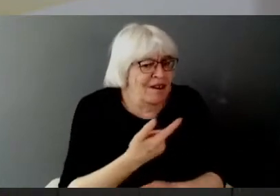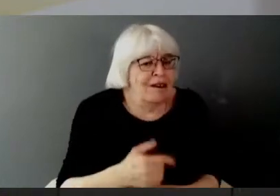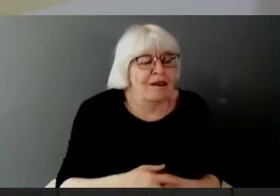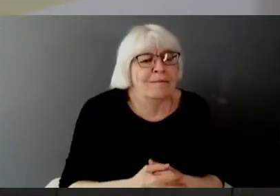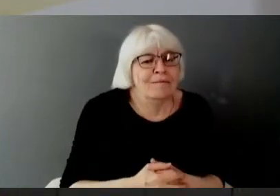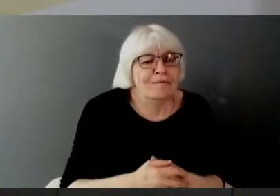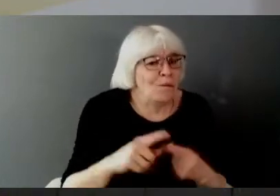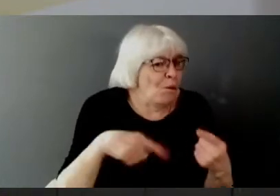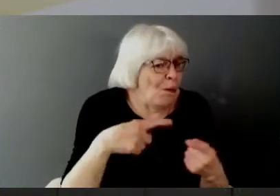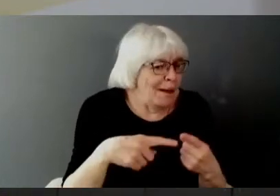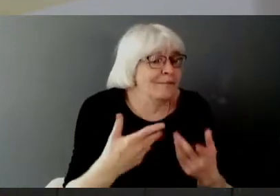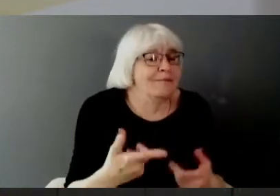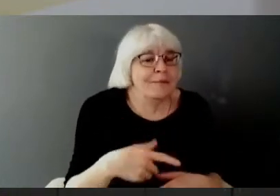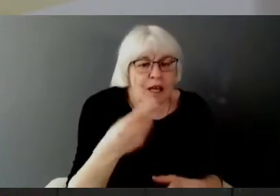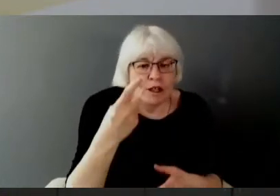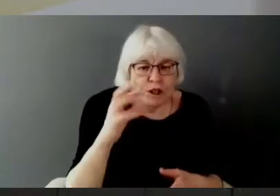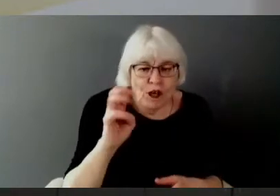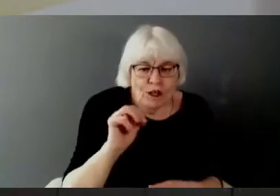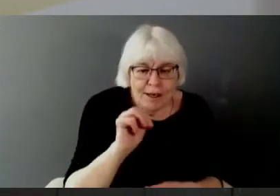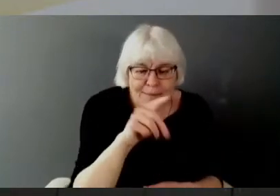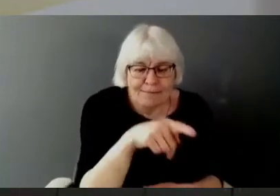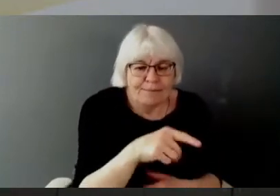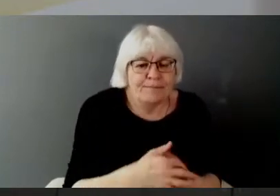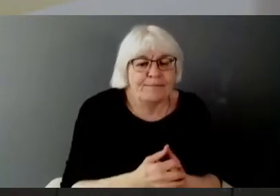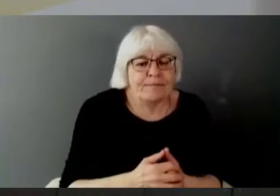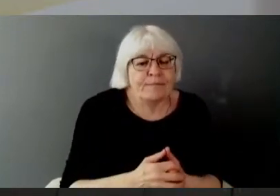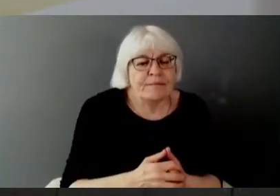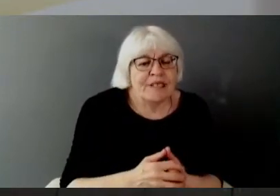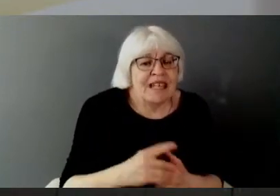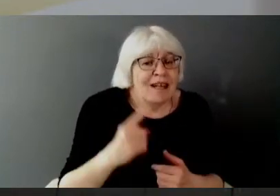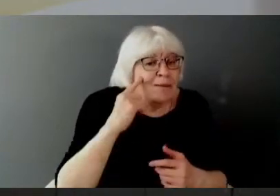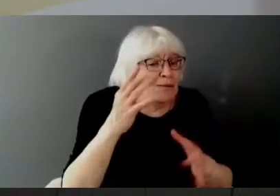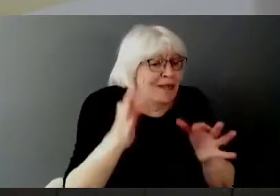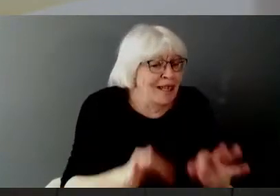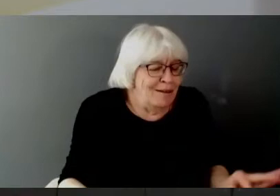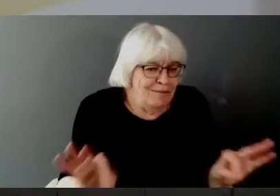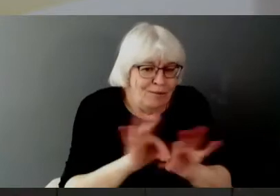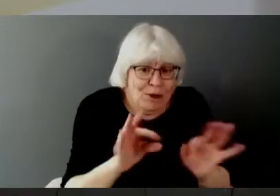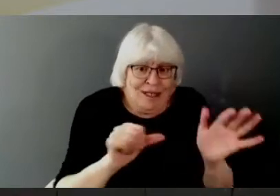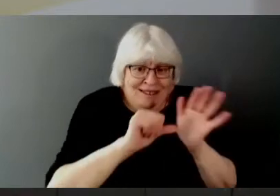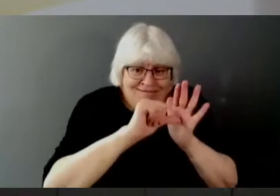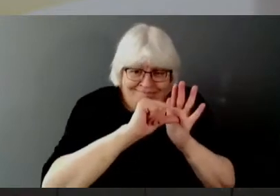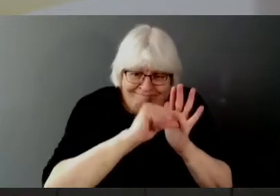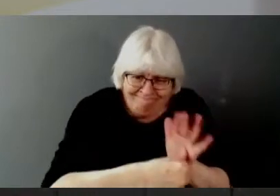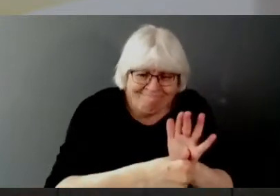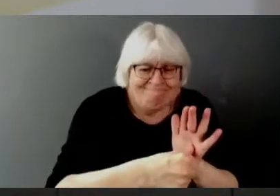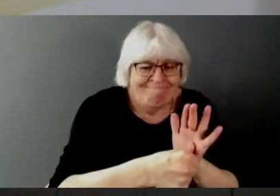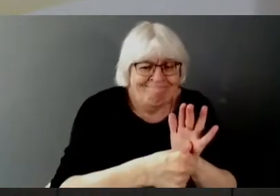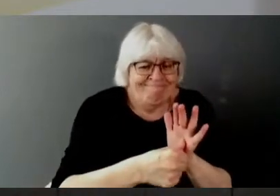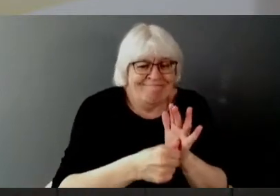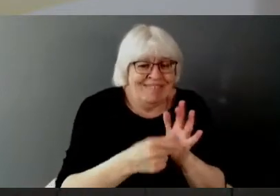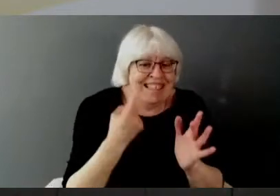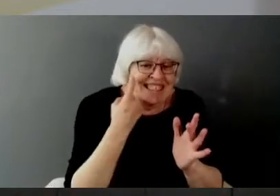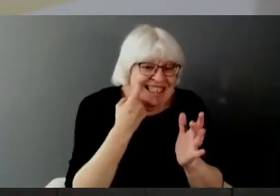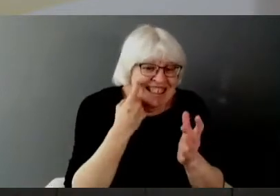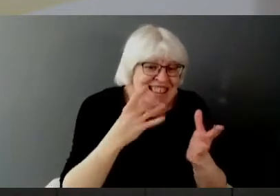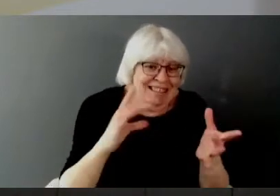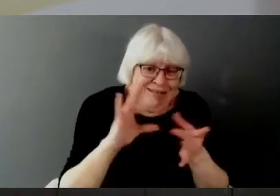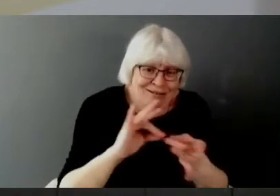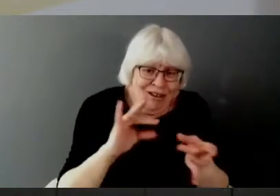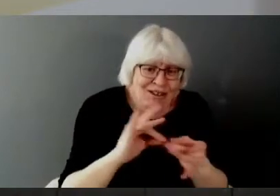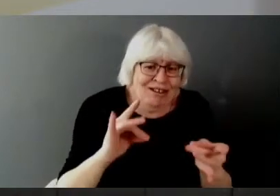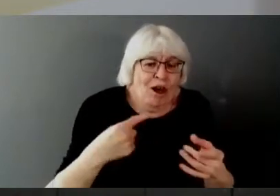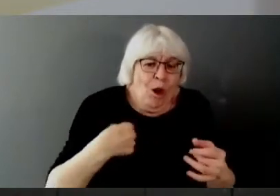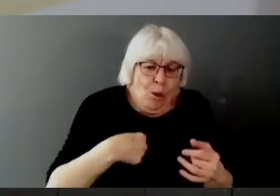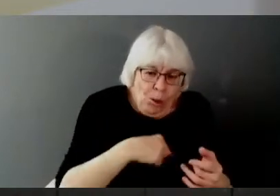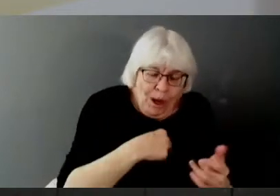mention, because I think maybe it's good to highlight what was in the notes. So it's our hope, and this will be in conjunction